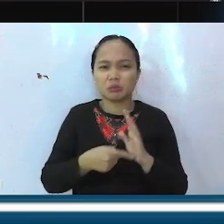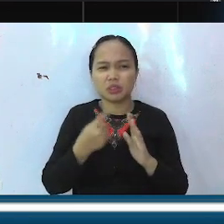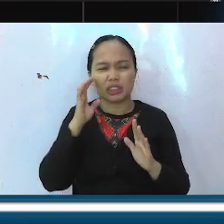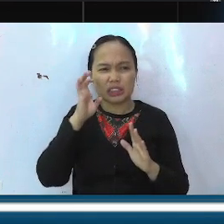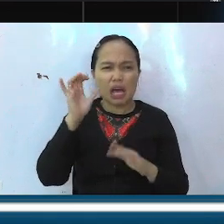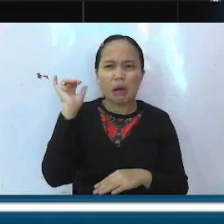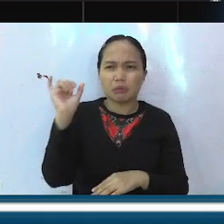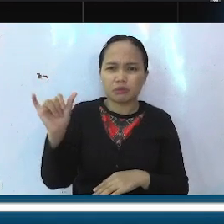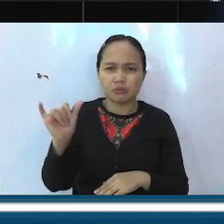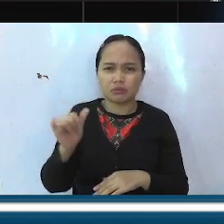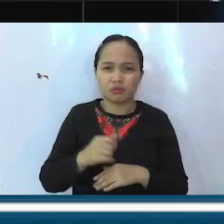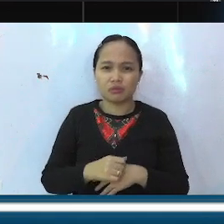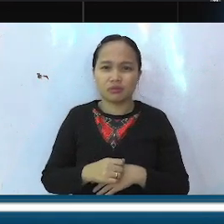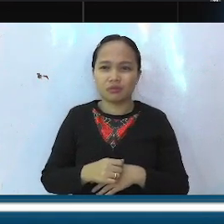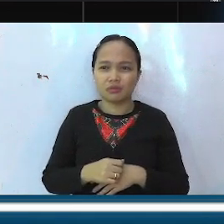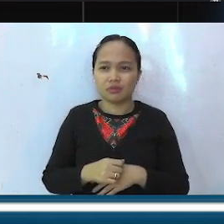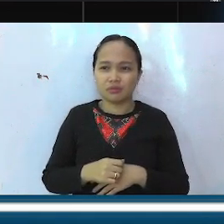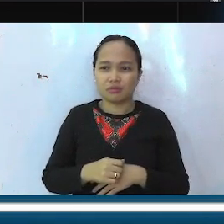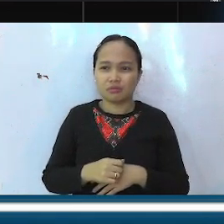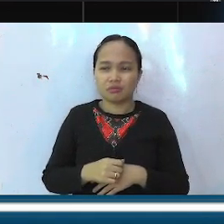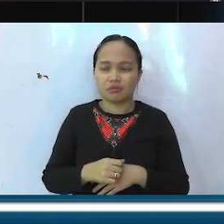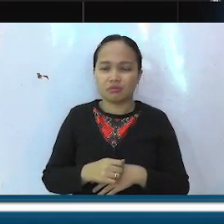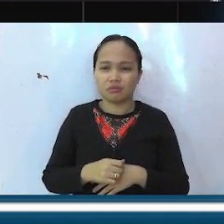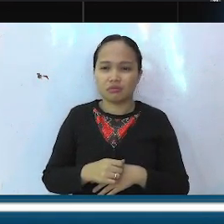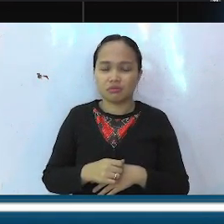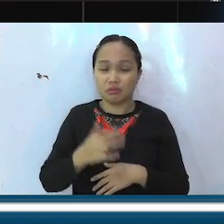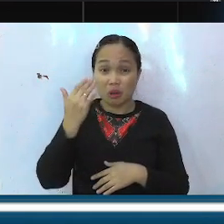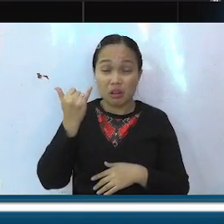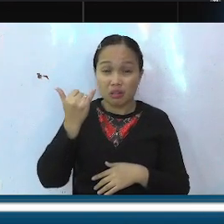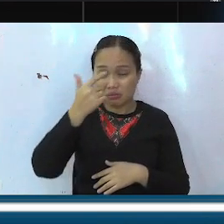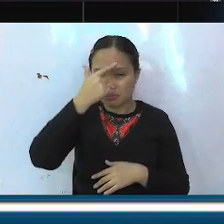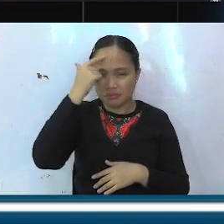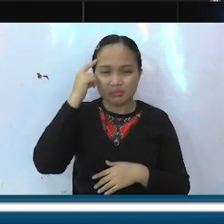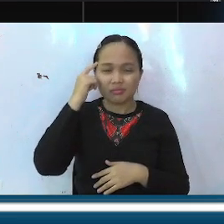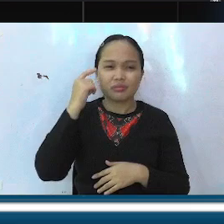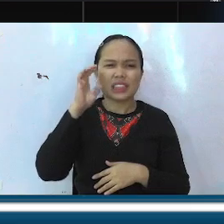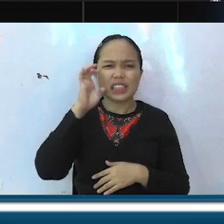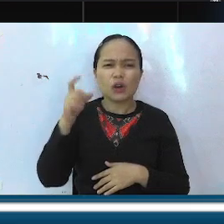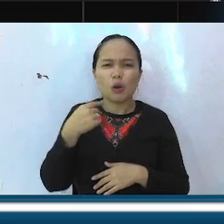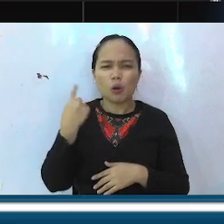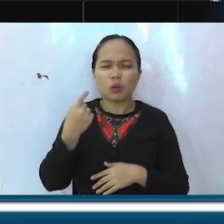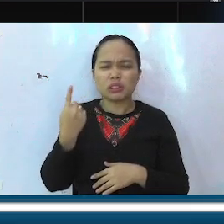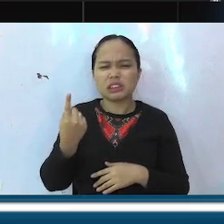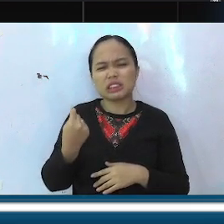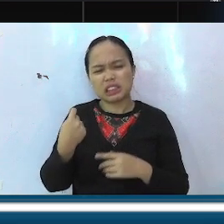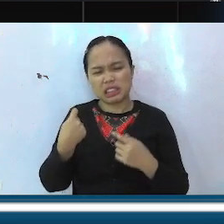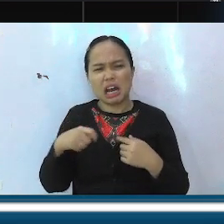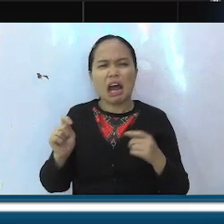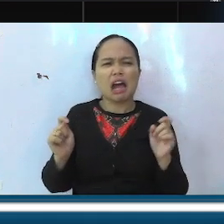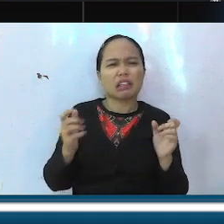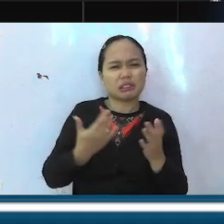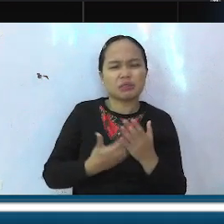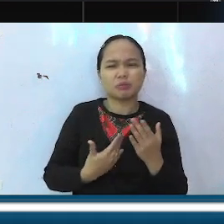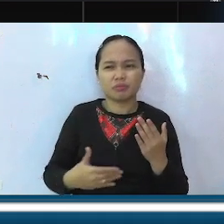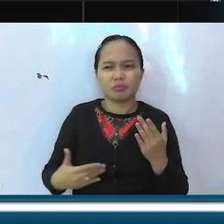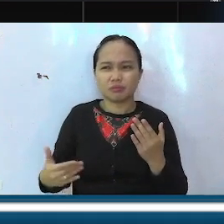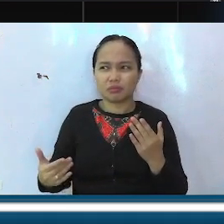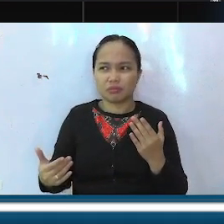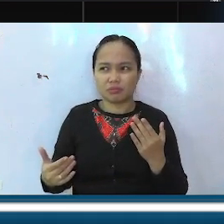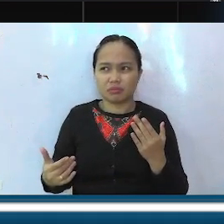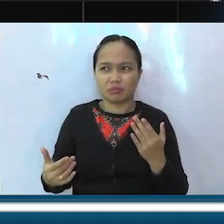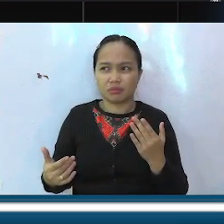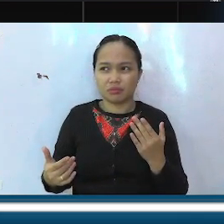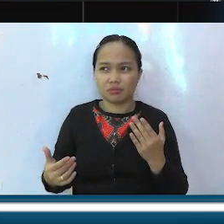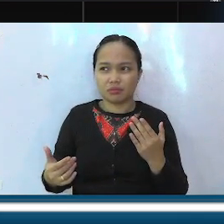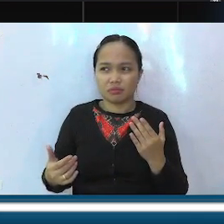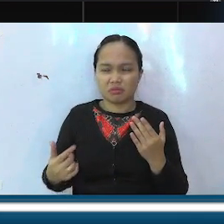he's non-existent. Why? Because, you know, he wants to test things. I'm not saying, I just saw